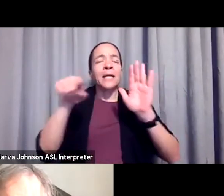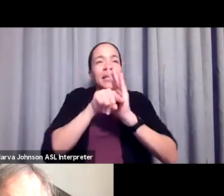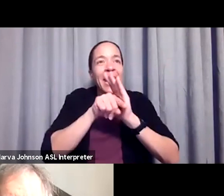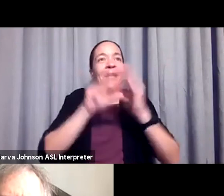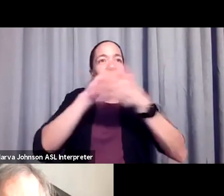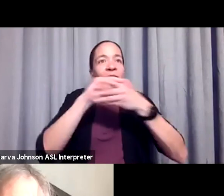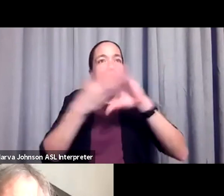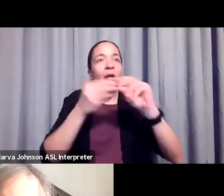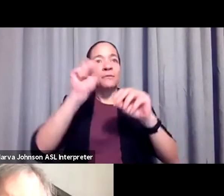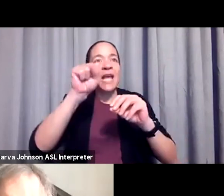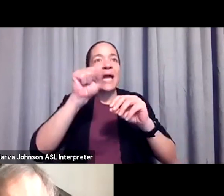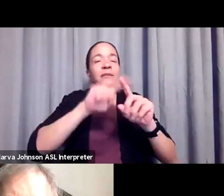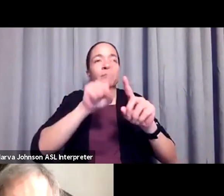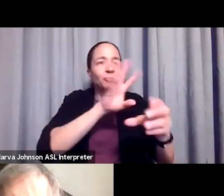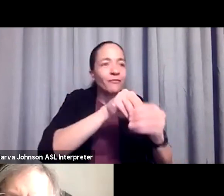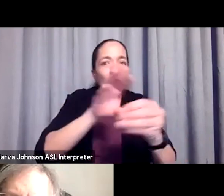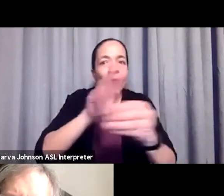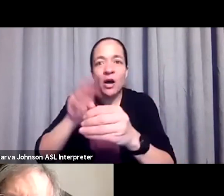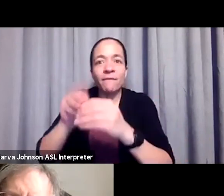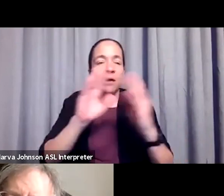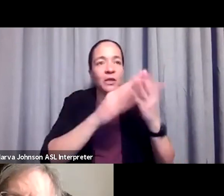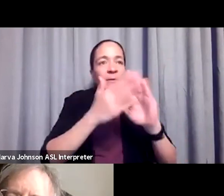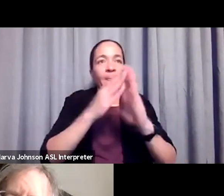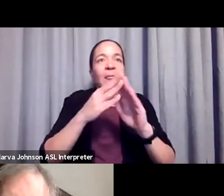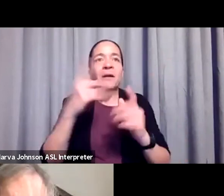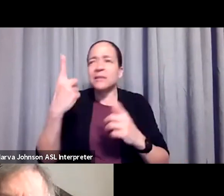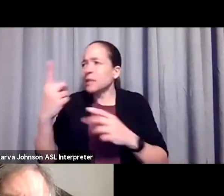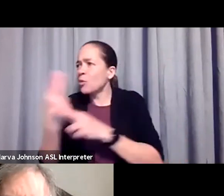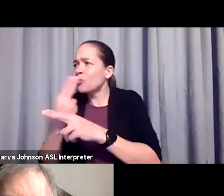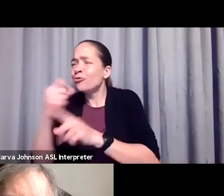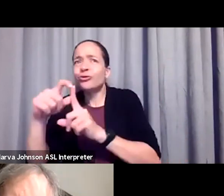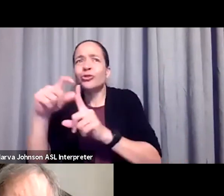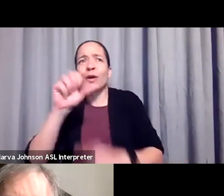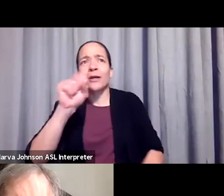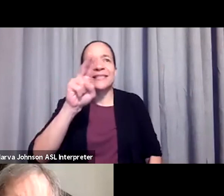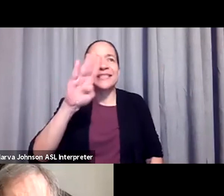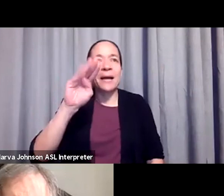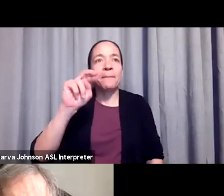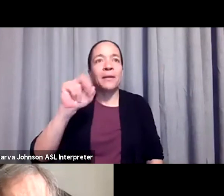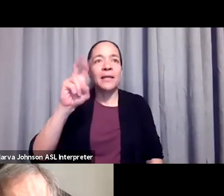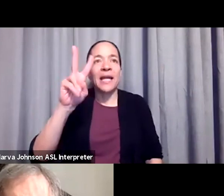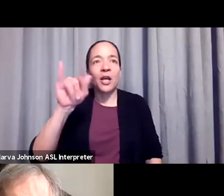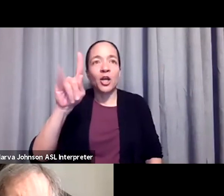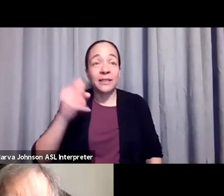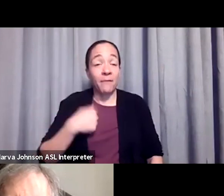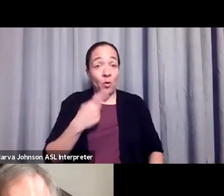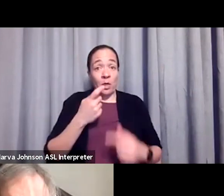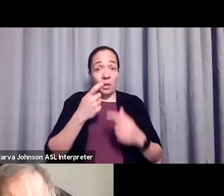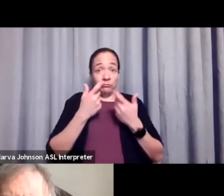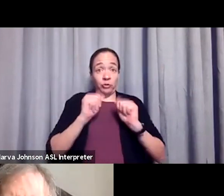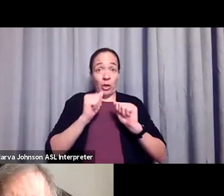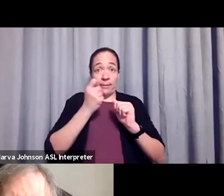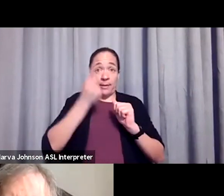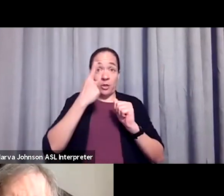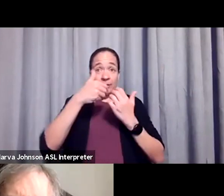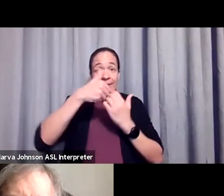different communities, somebody might have used the term sub-narratives before. And are we trying to understand the different psychographic segments